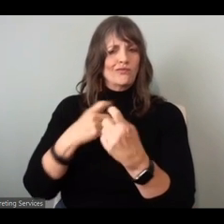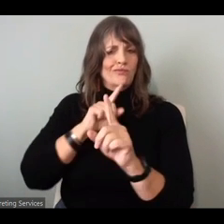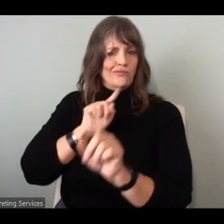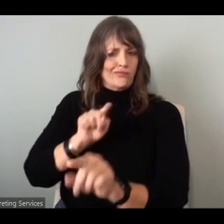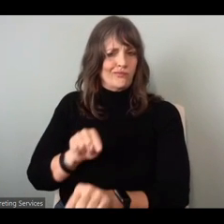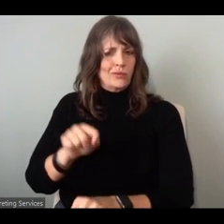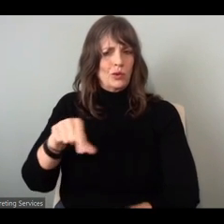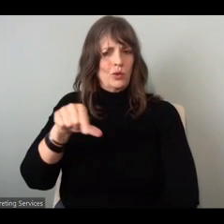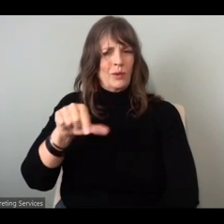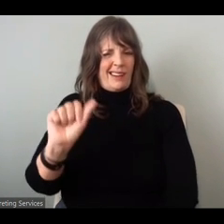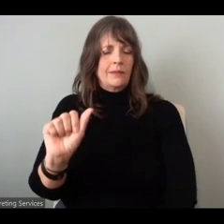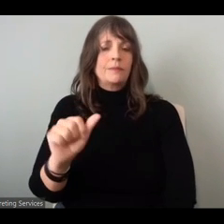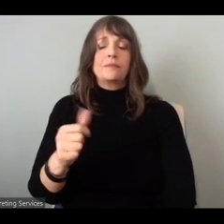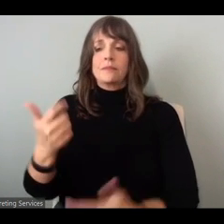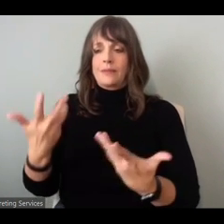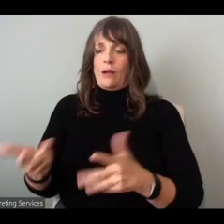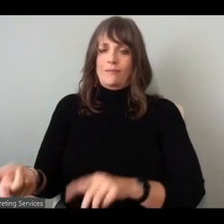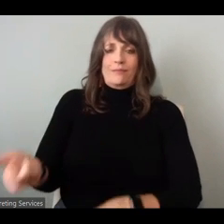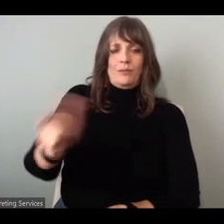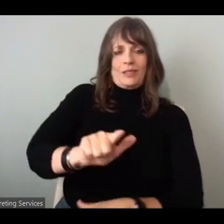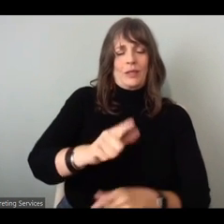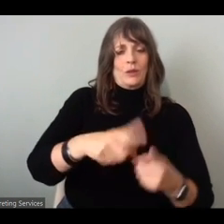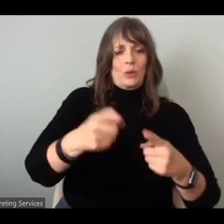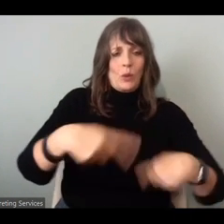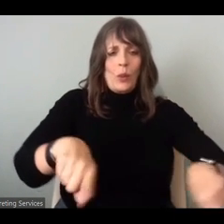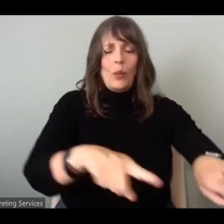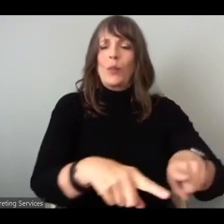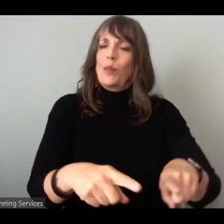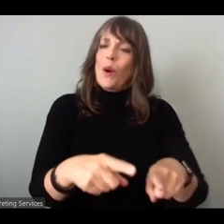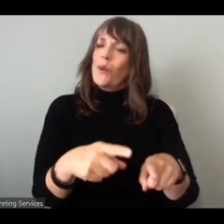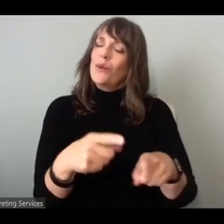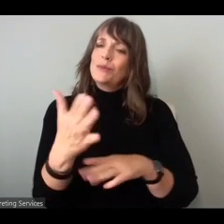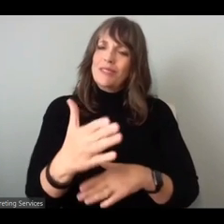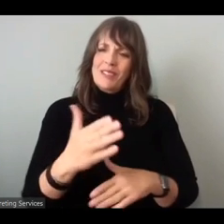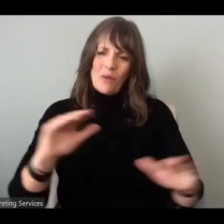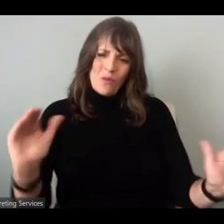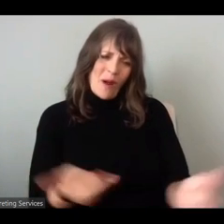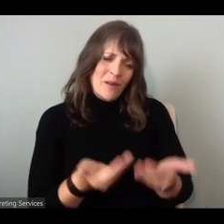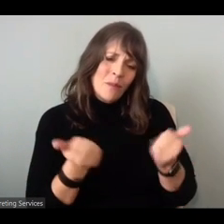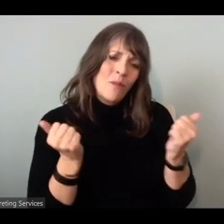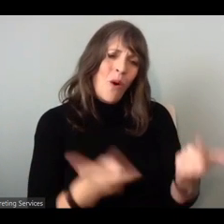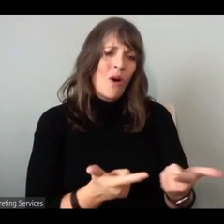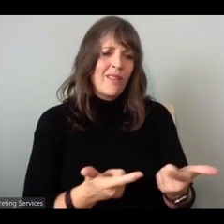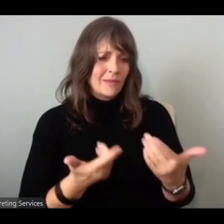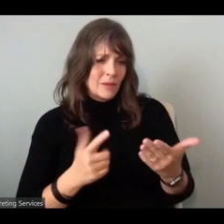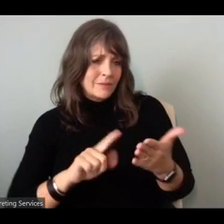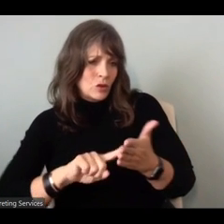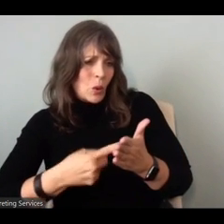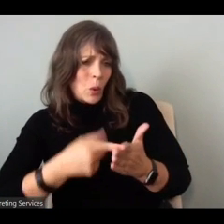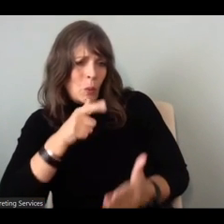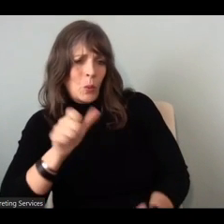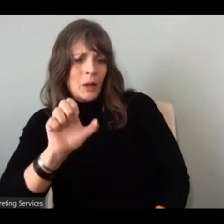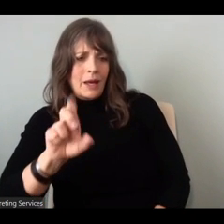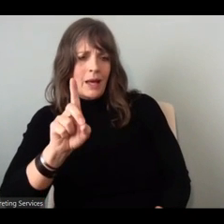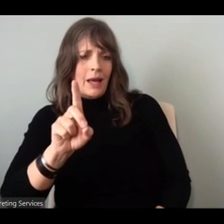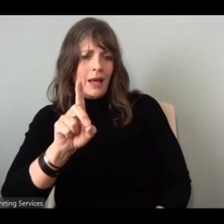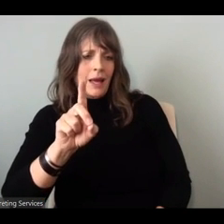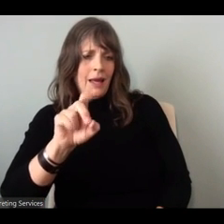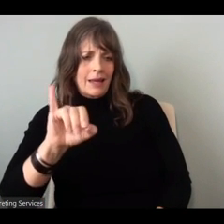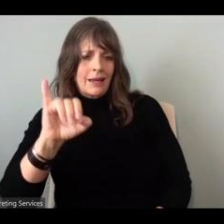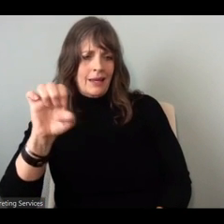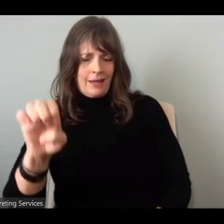Plus, Tanya Gulliver-Garcia, assistant director of major initiatives for the Center of Disaster